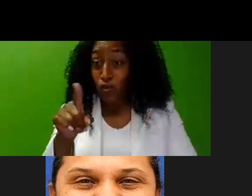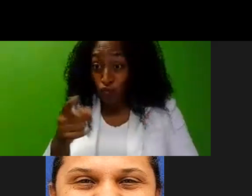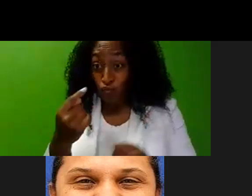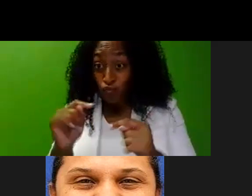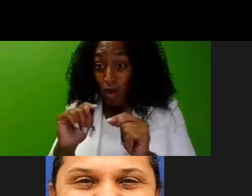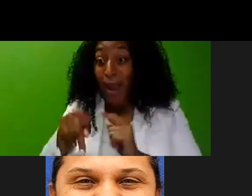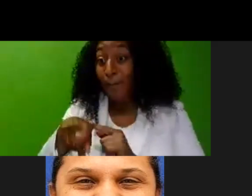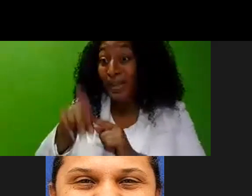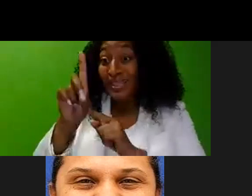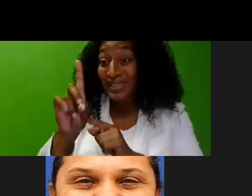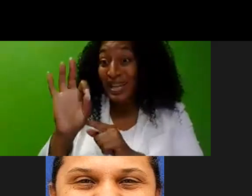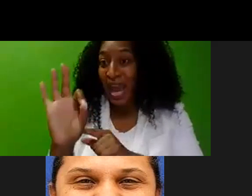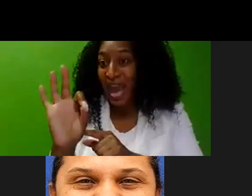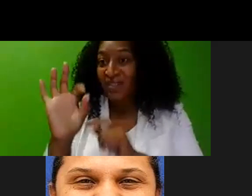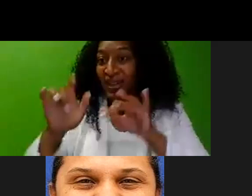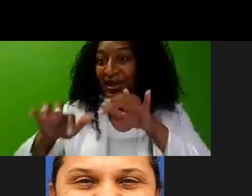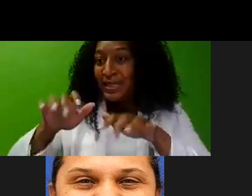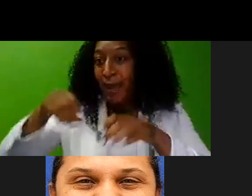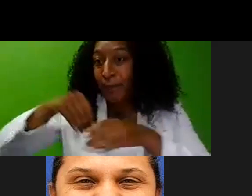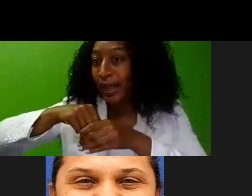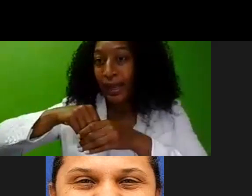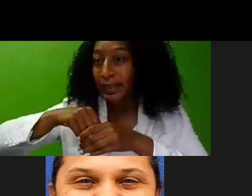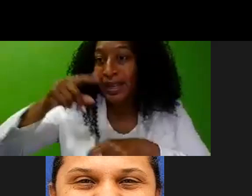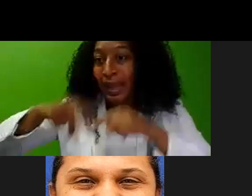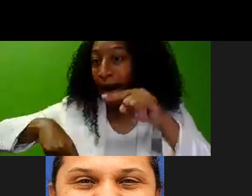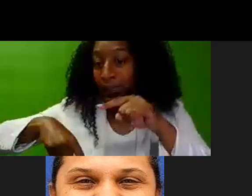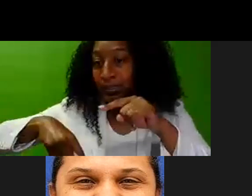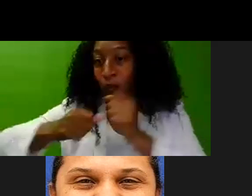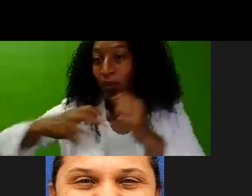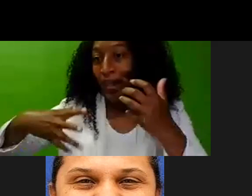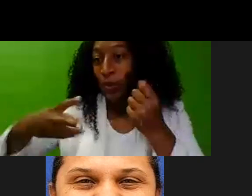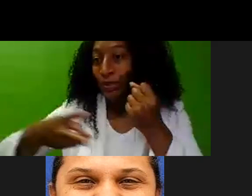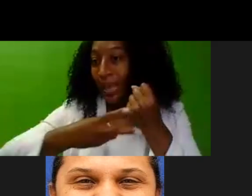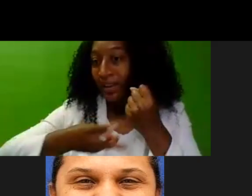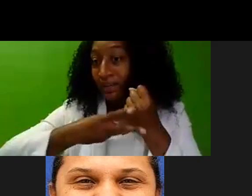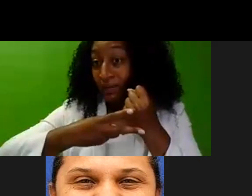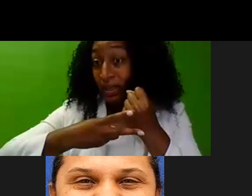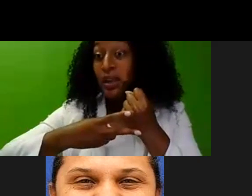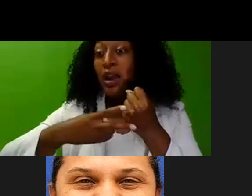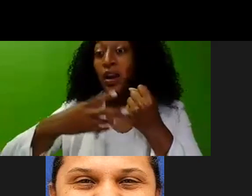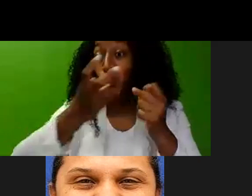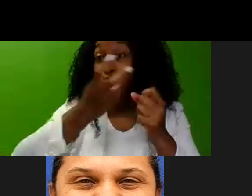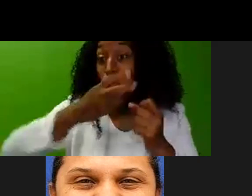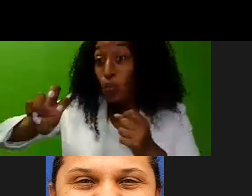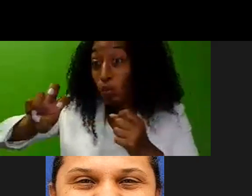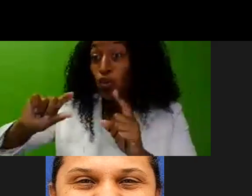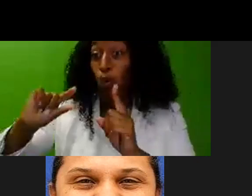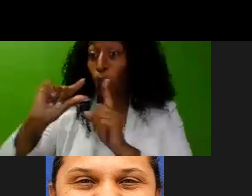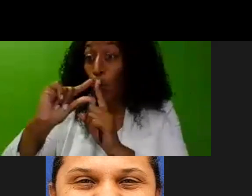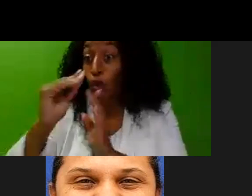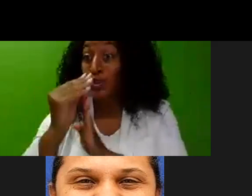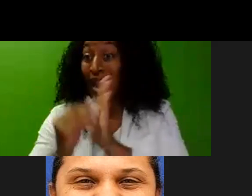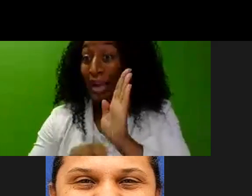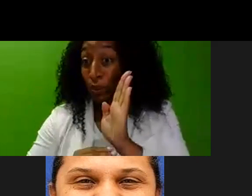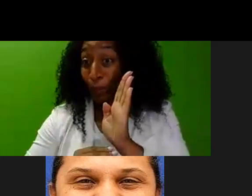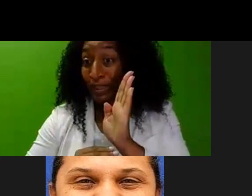you aren't going to be able to do that. But if you're typing into the Word document, you can do that. The PDF, if you print it, you have